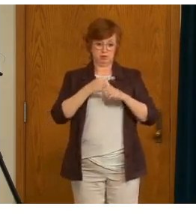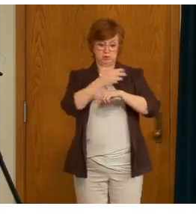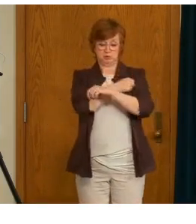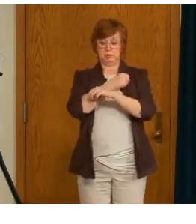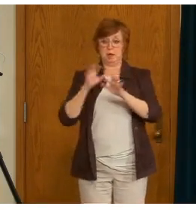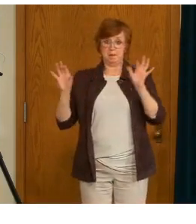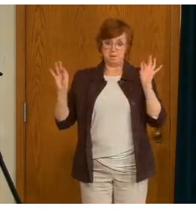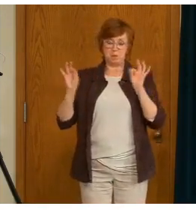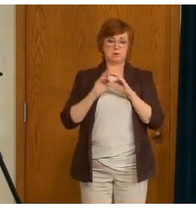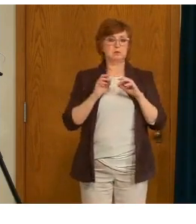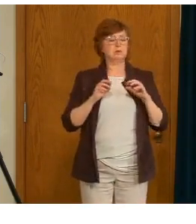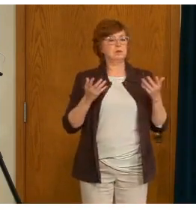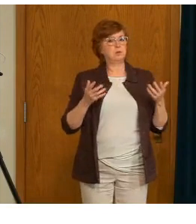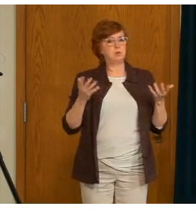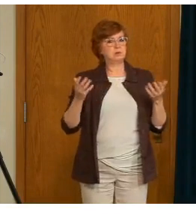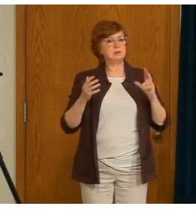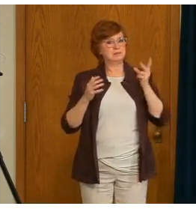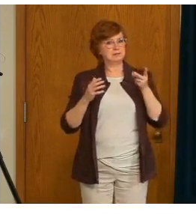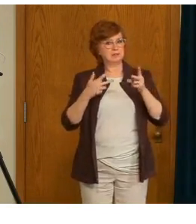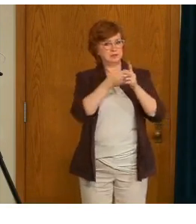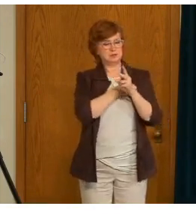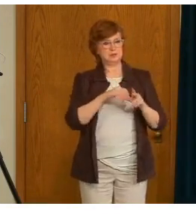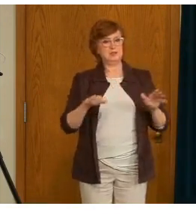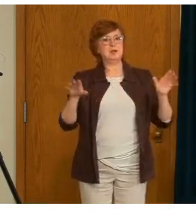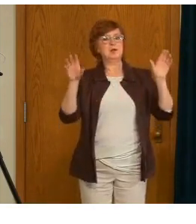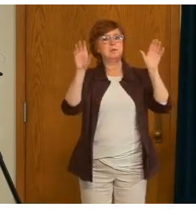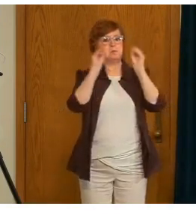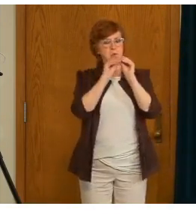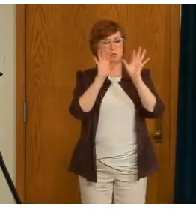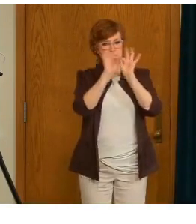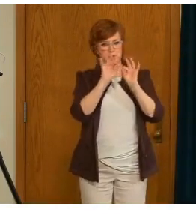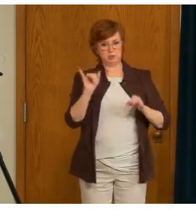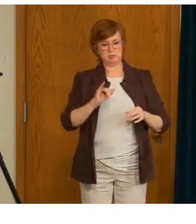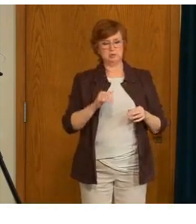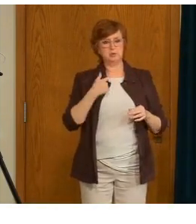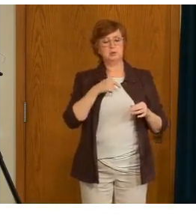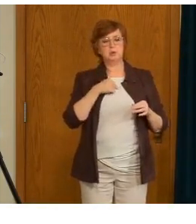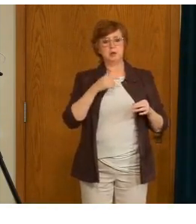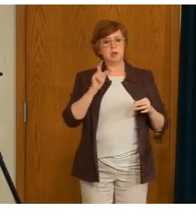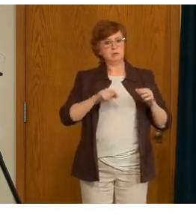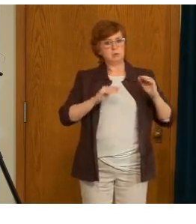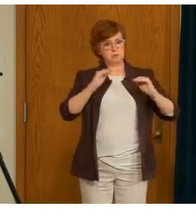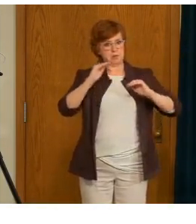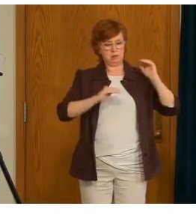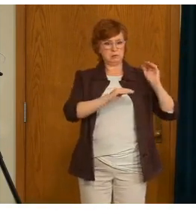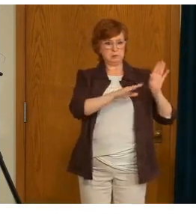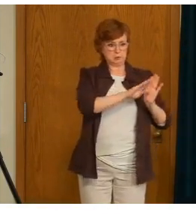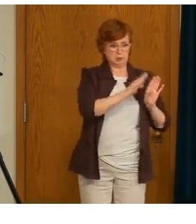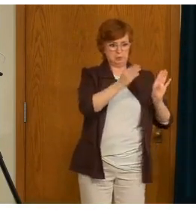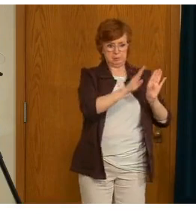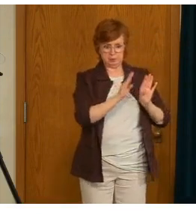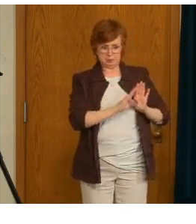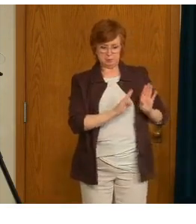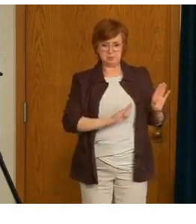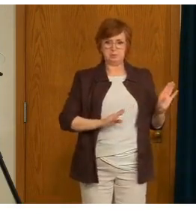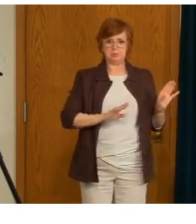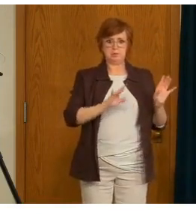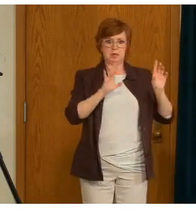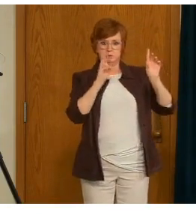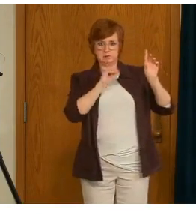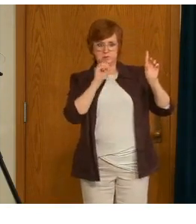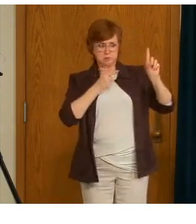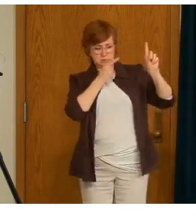critically important, but we wanted to make sure that we have a very balanced approach to opening things back up. That's why we have